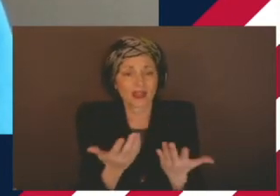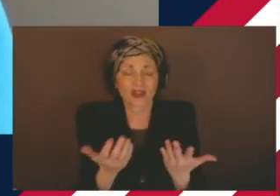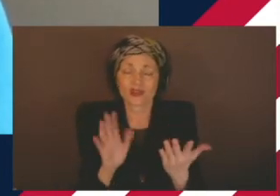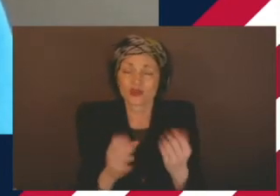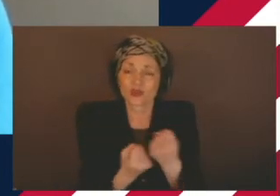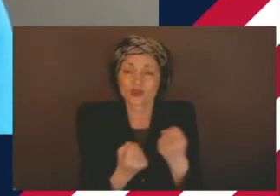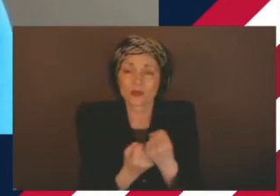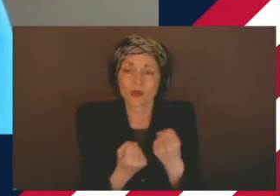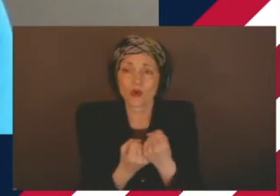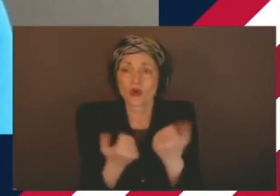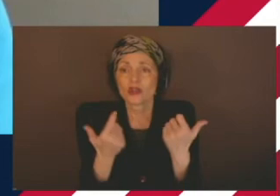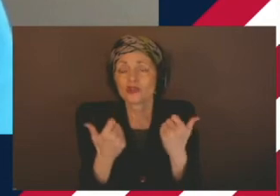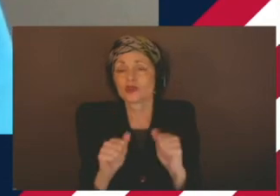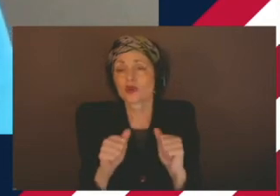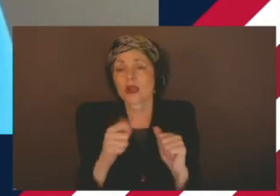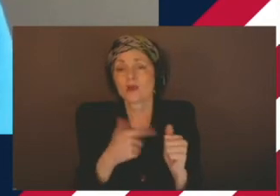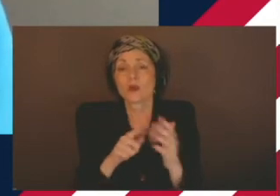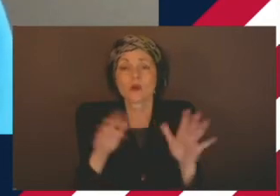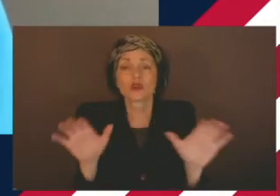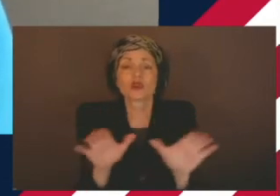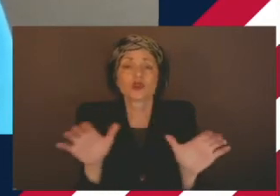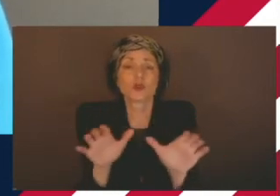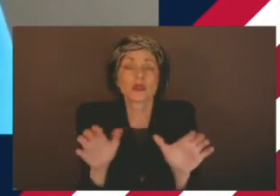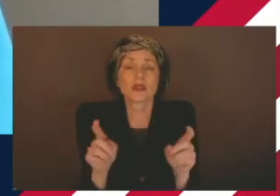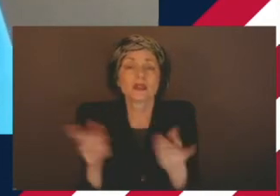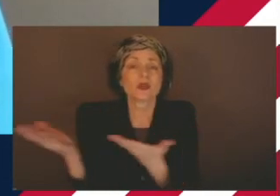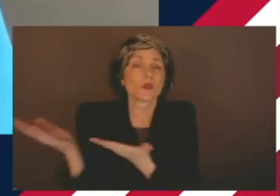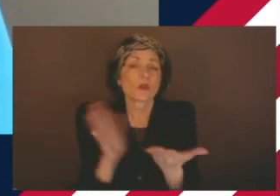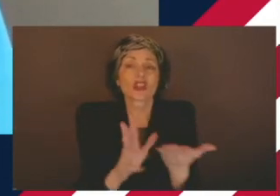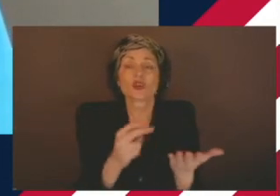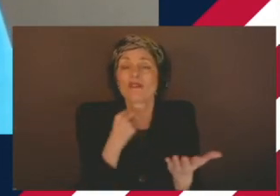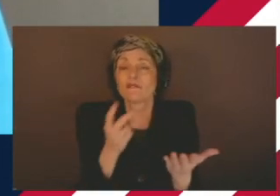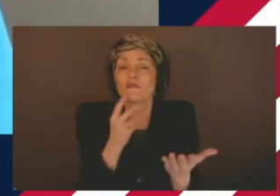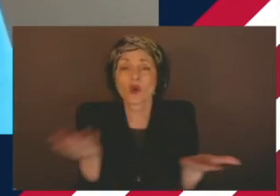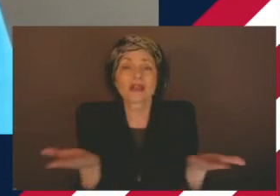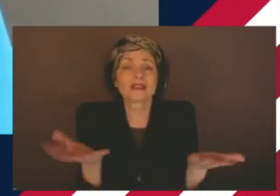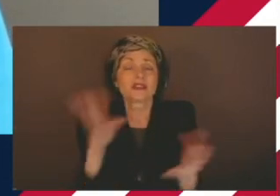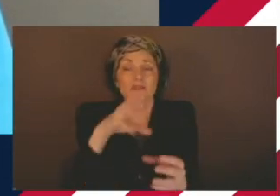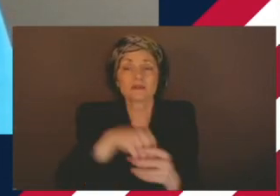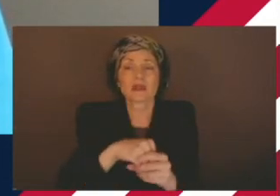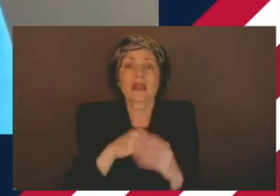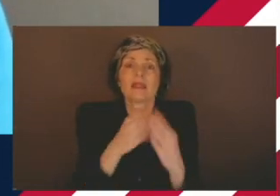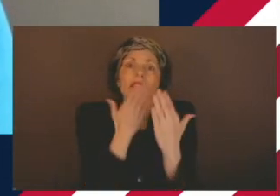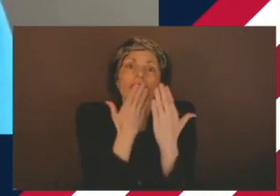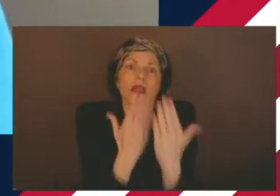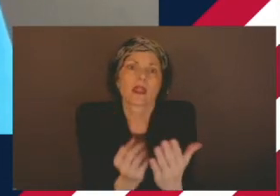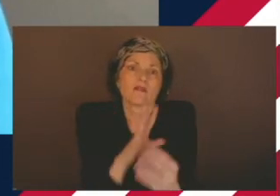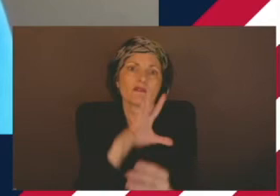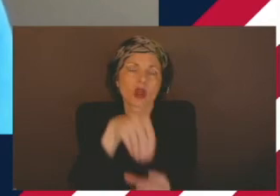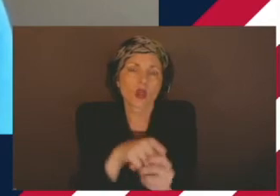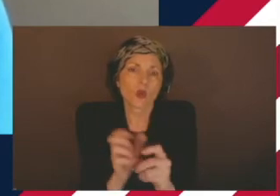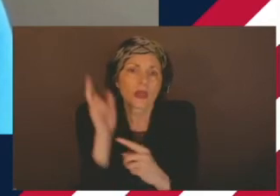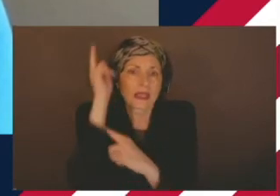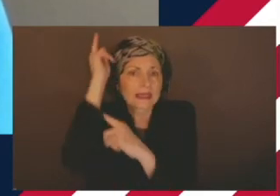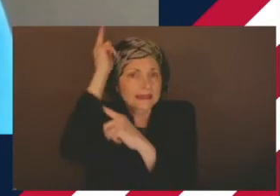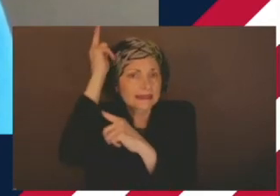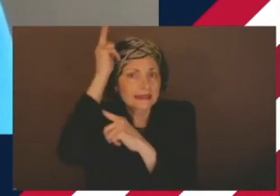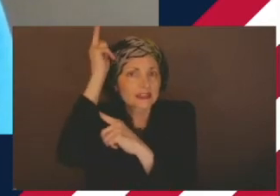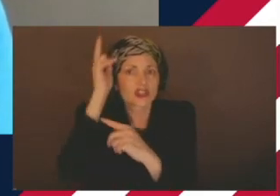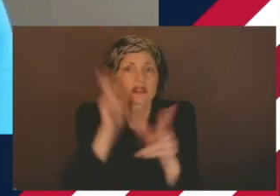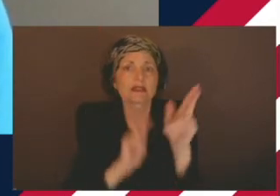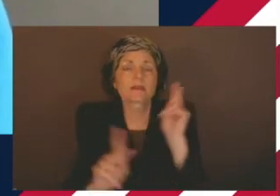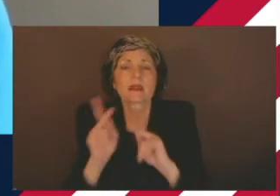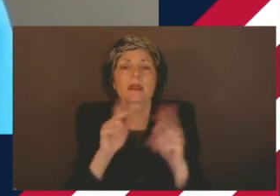bring underrepresented voices to the table. Thank you for including Indigenous people in your platform. And thank you for coming to